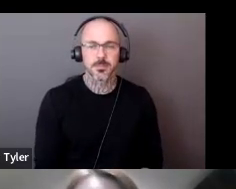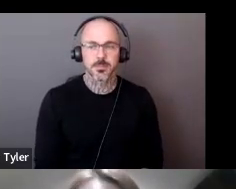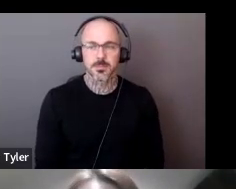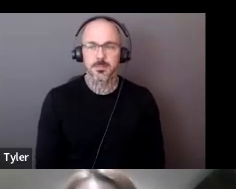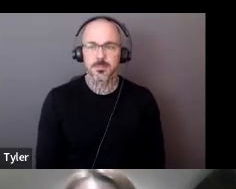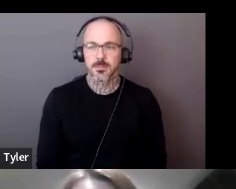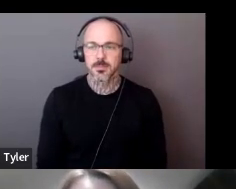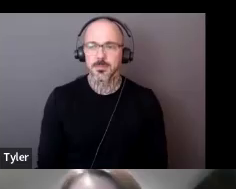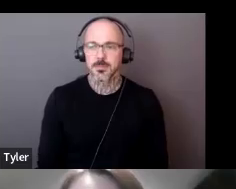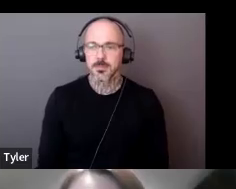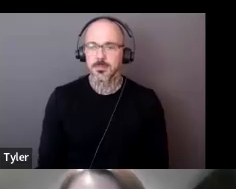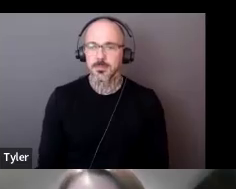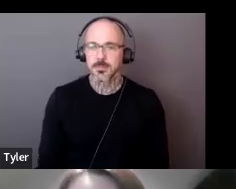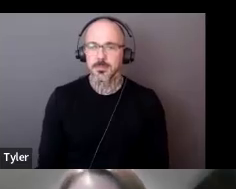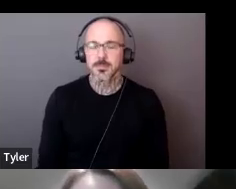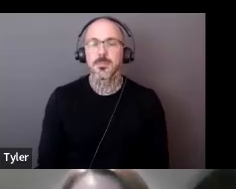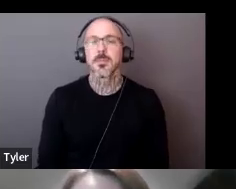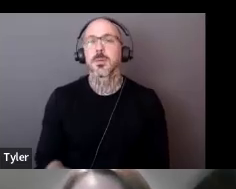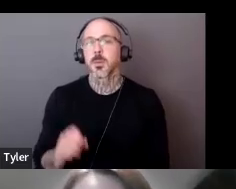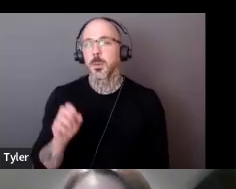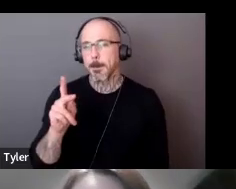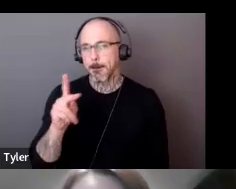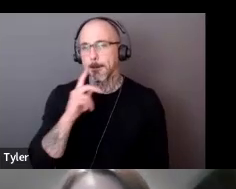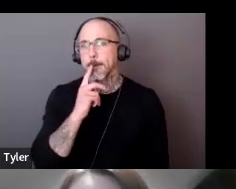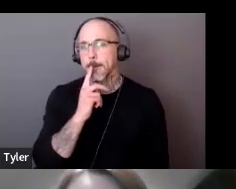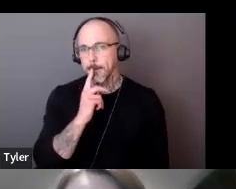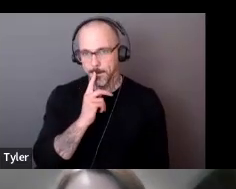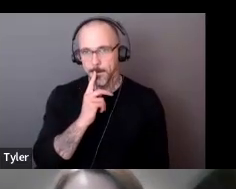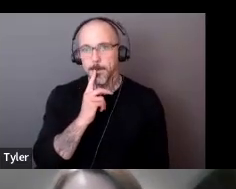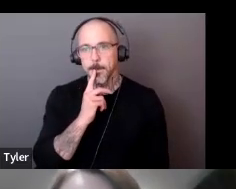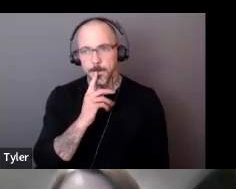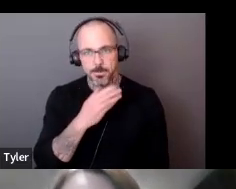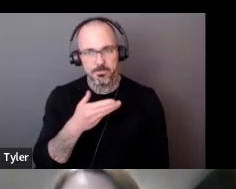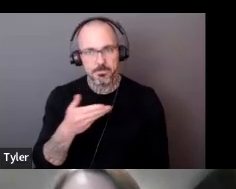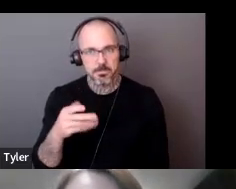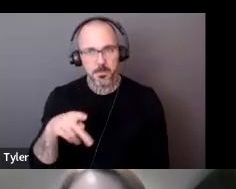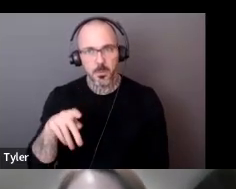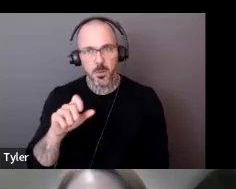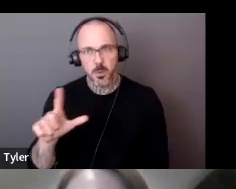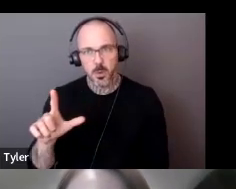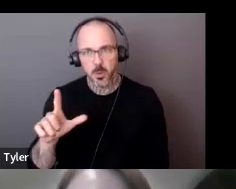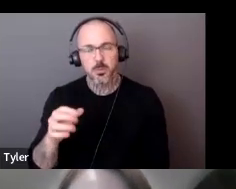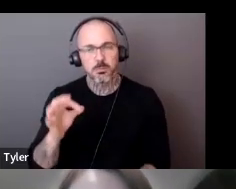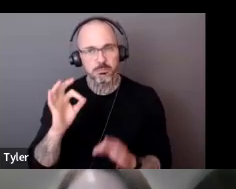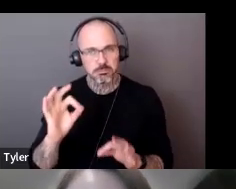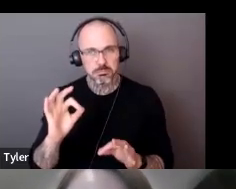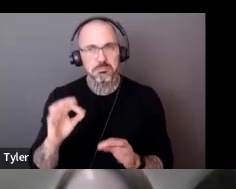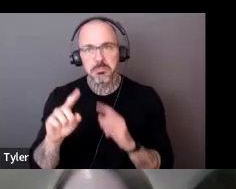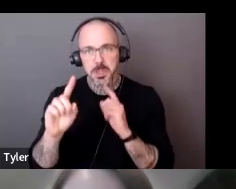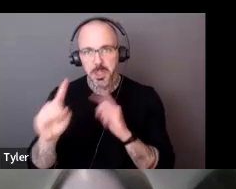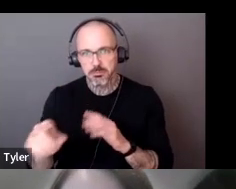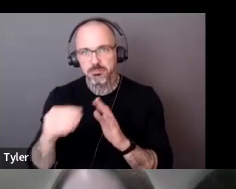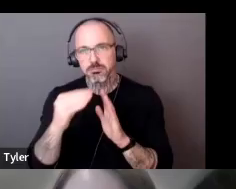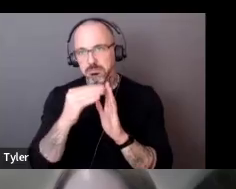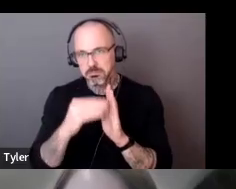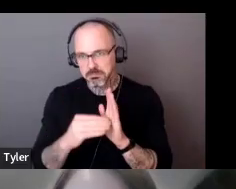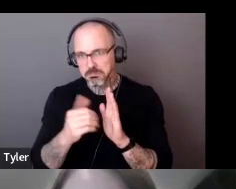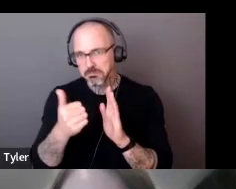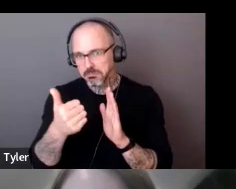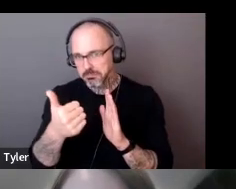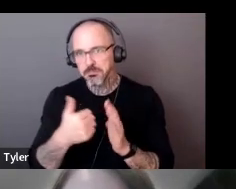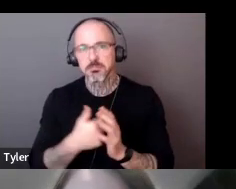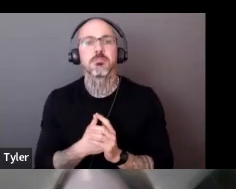Okay, it seems as though everyone who wanted to participate has had an opportunity to do so on the poll. It seems like